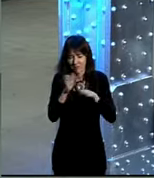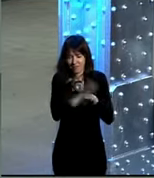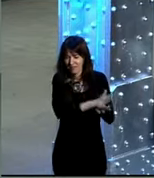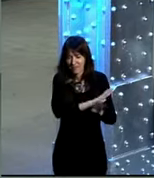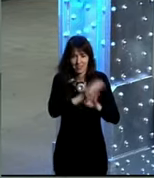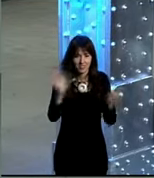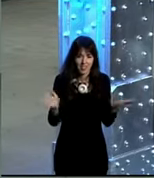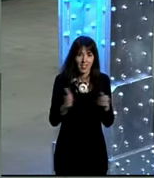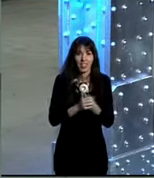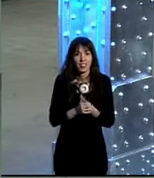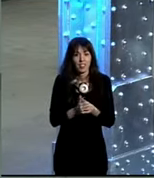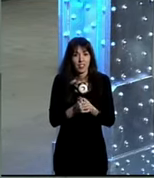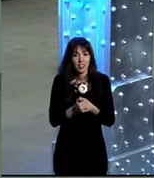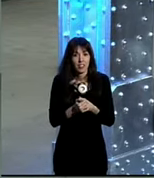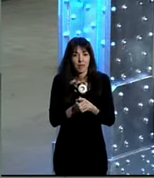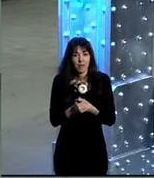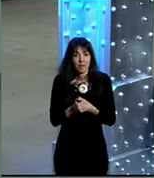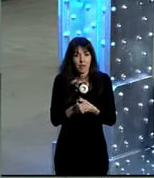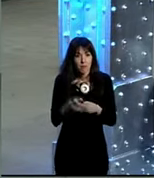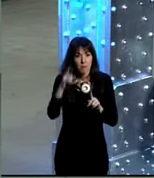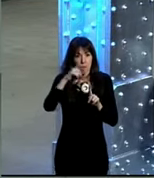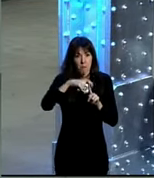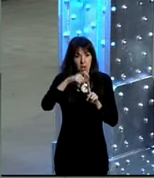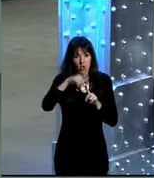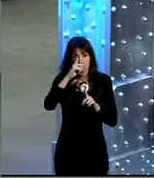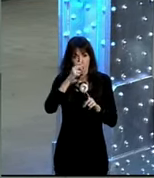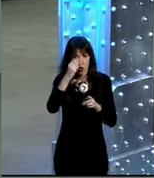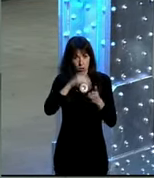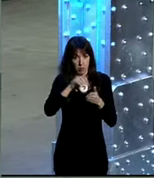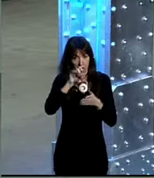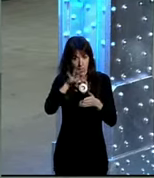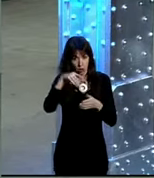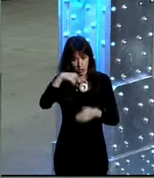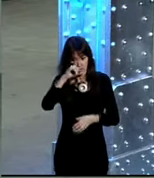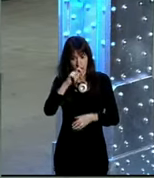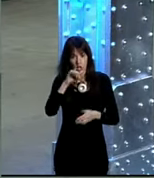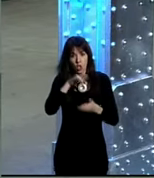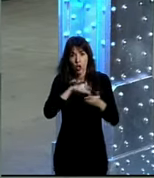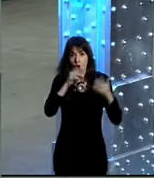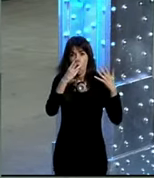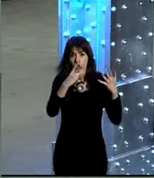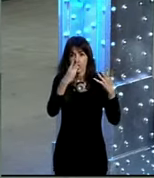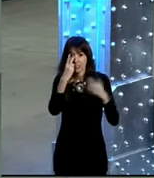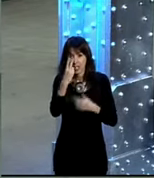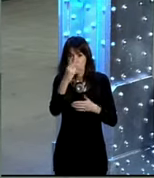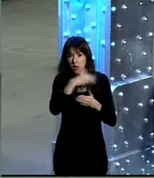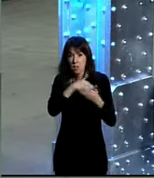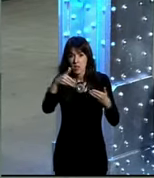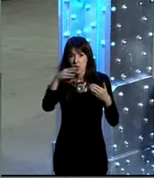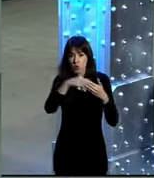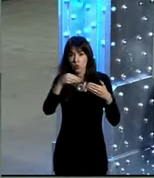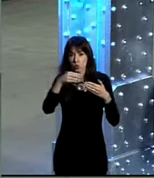May 2014, they reached 82 million monthly active users globally, Snapchat, and they had 700